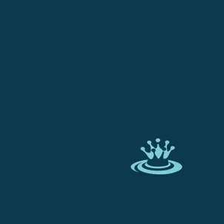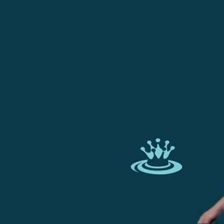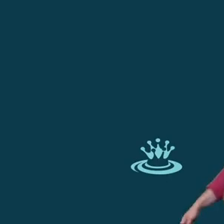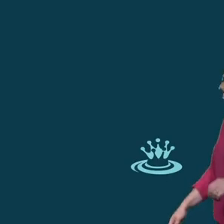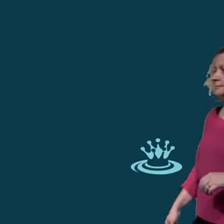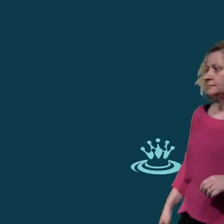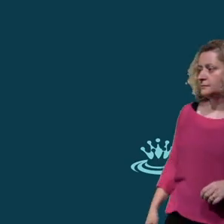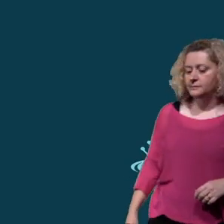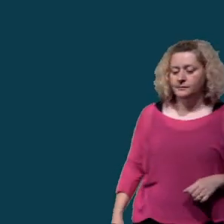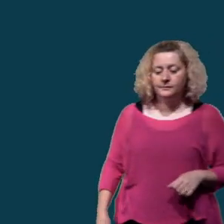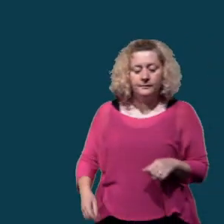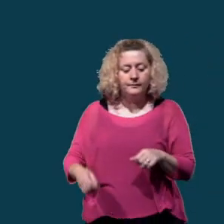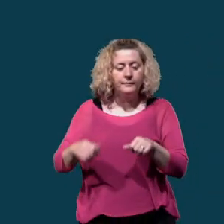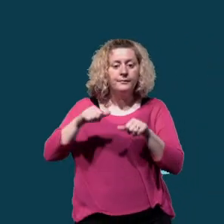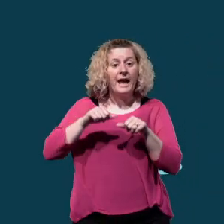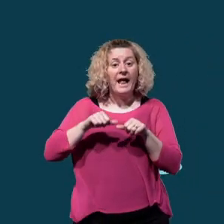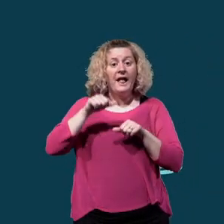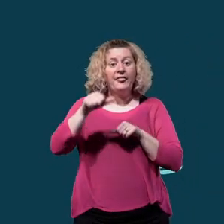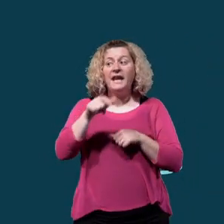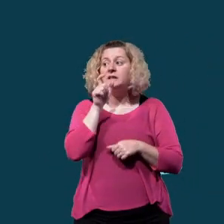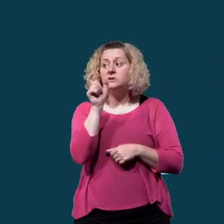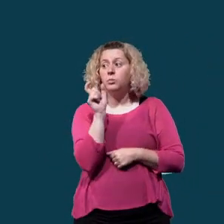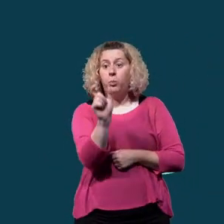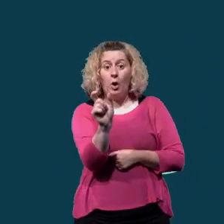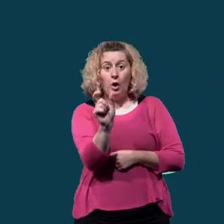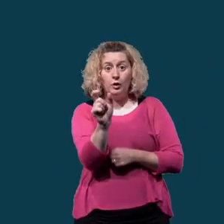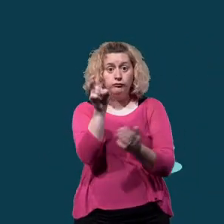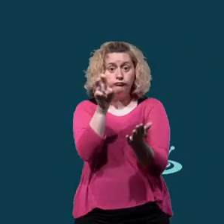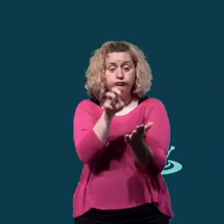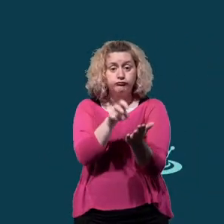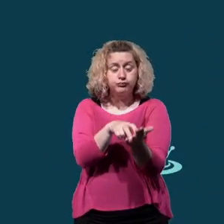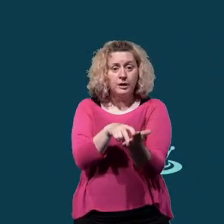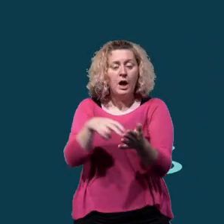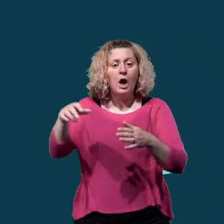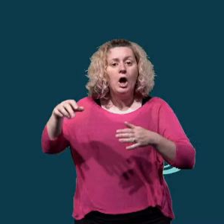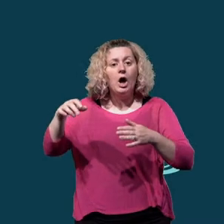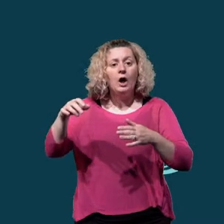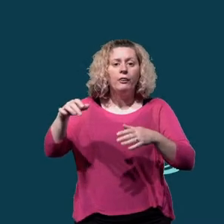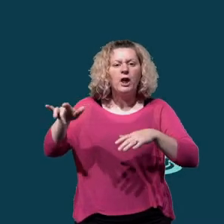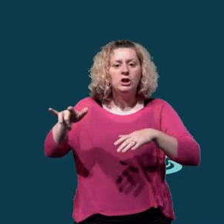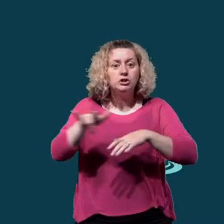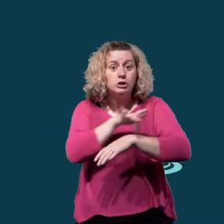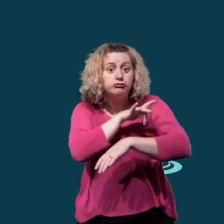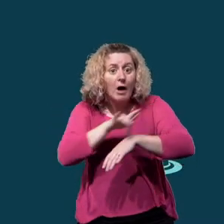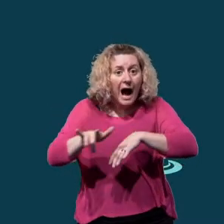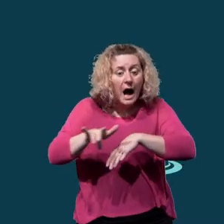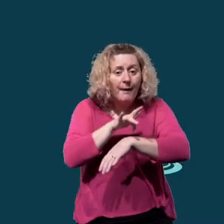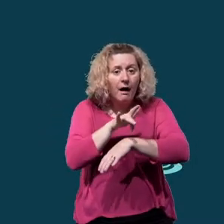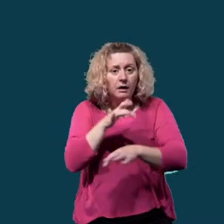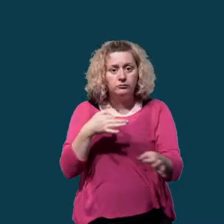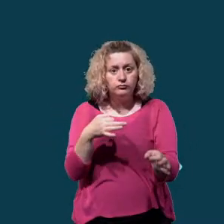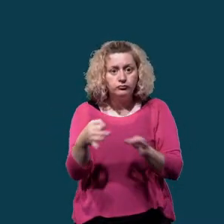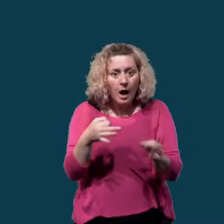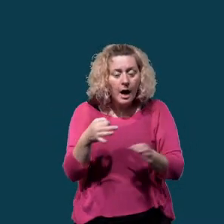Mark's gospel is that in just about every verse of Mark's gospel, the disciples or someone else is